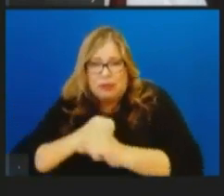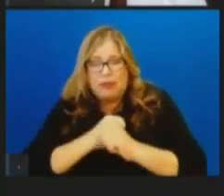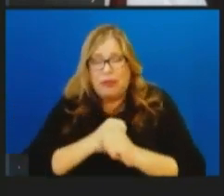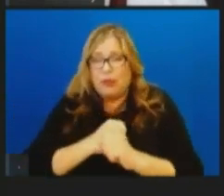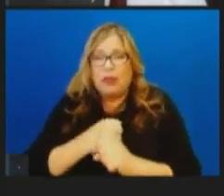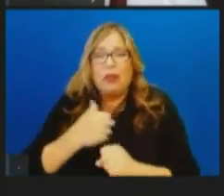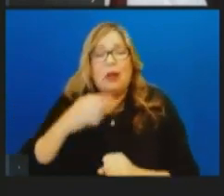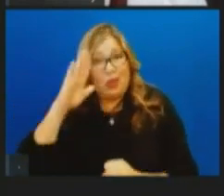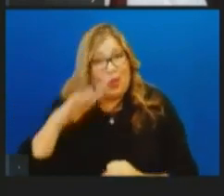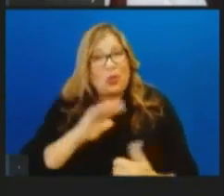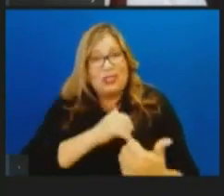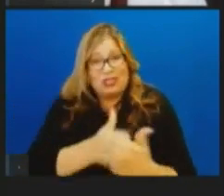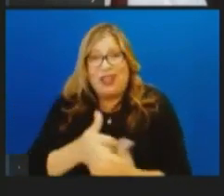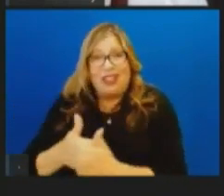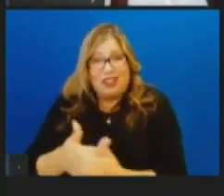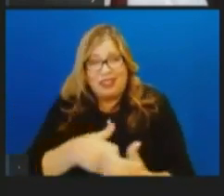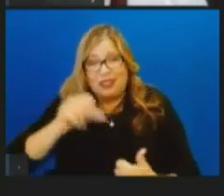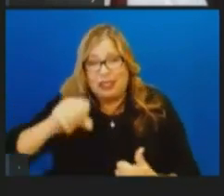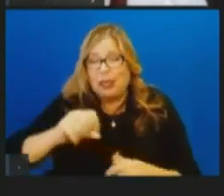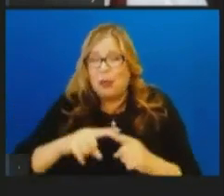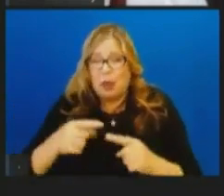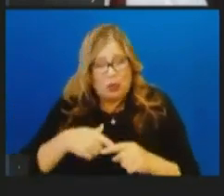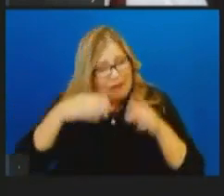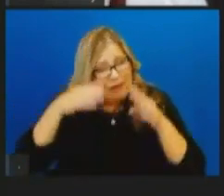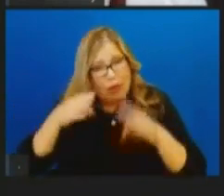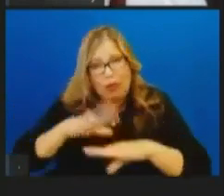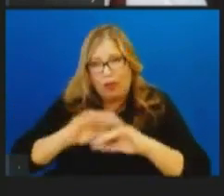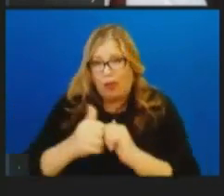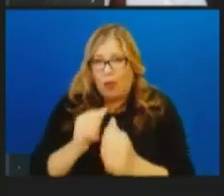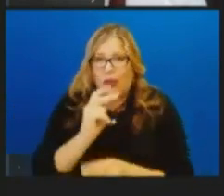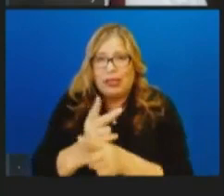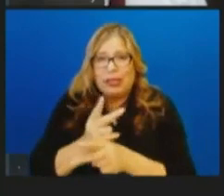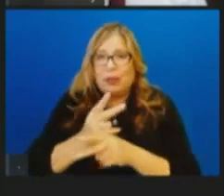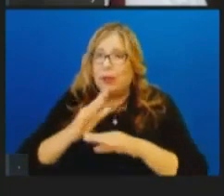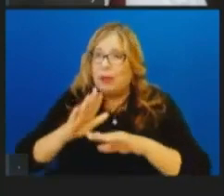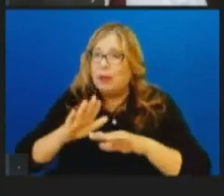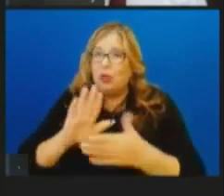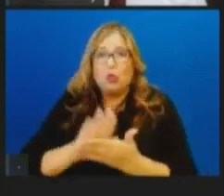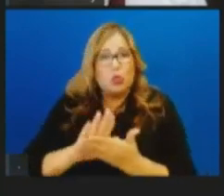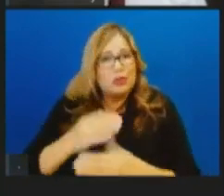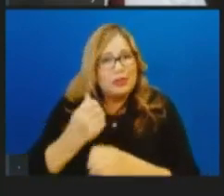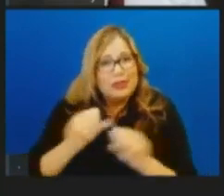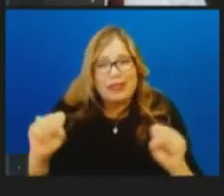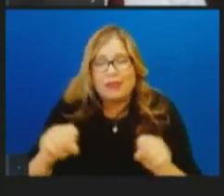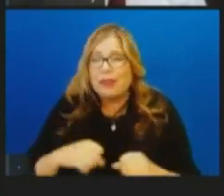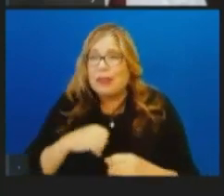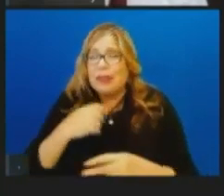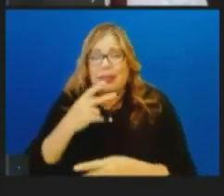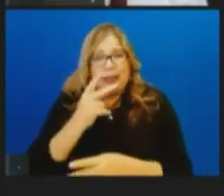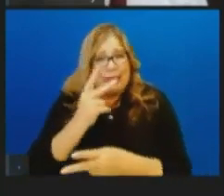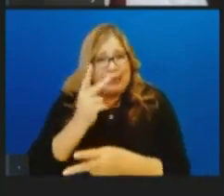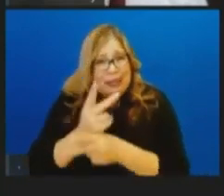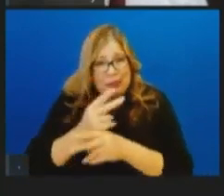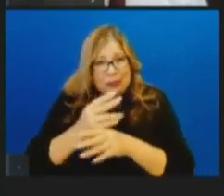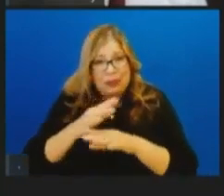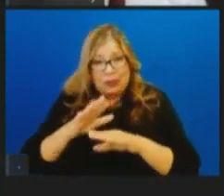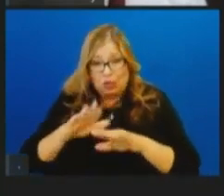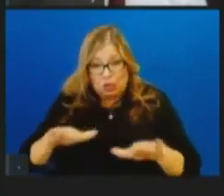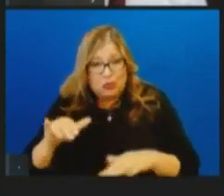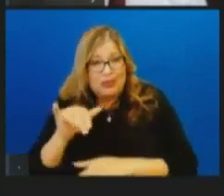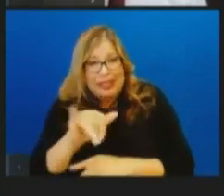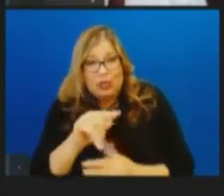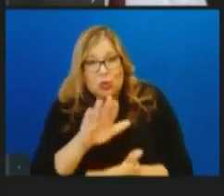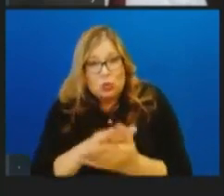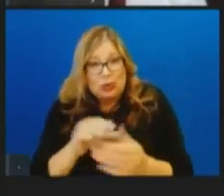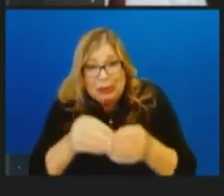keeping schools safe, keeping schools with students in person. And this less than 1% is something